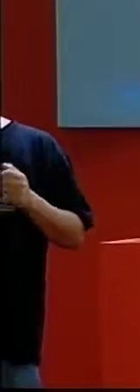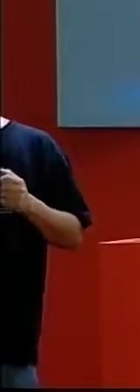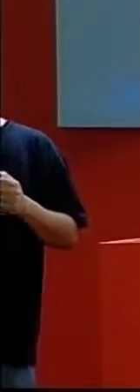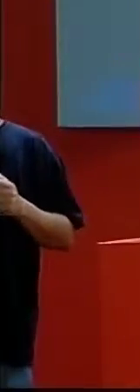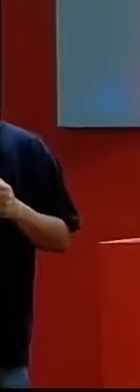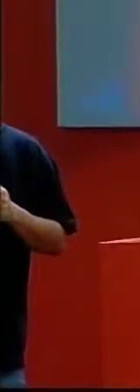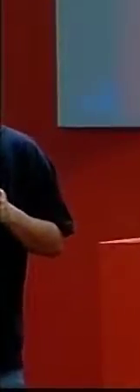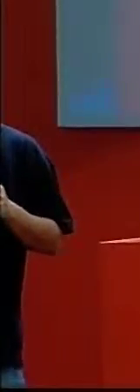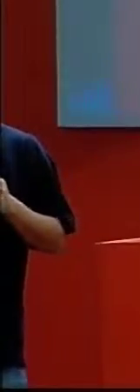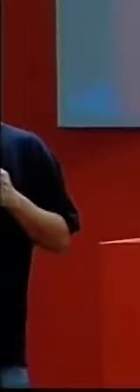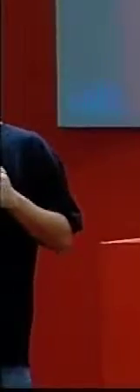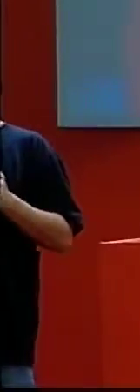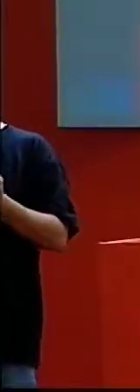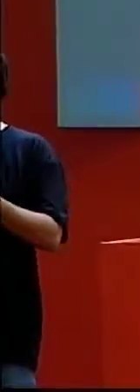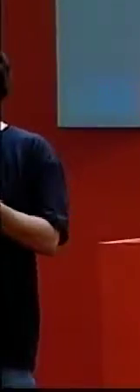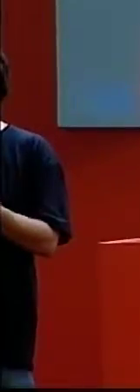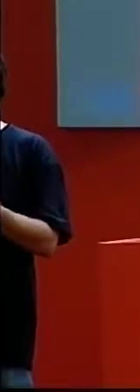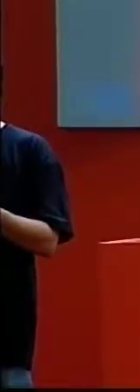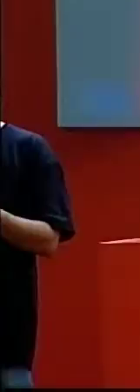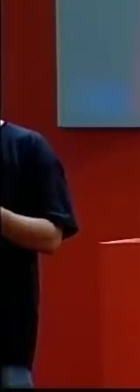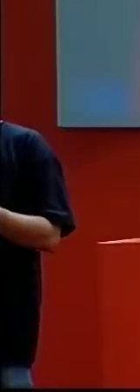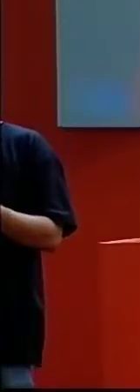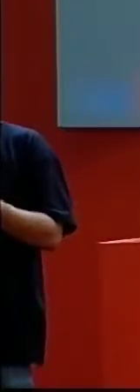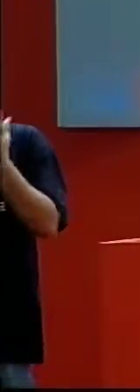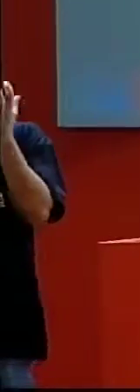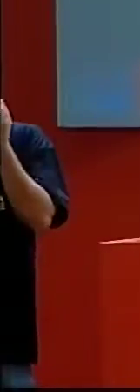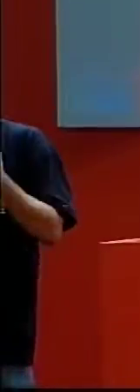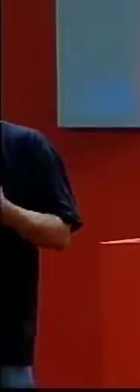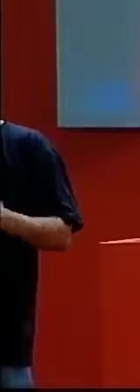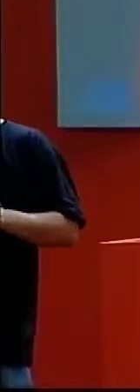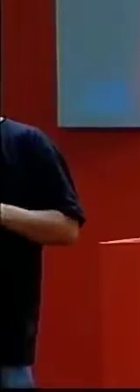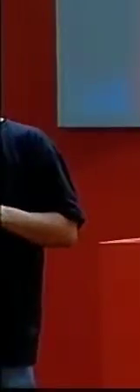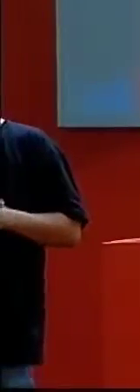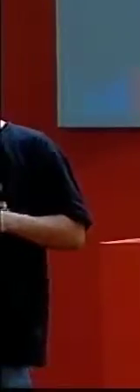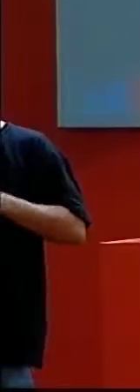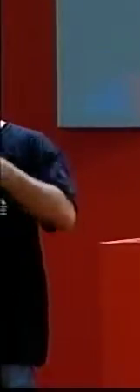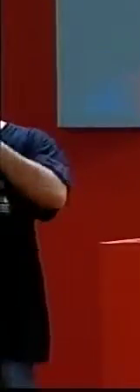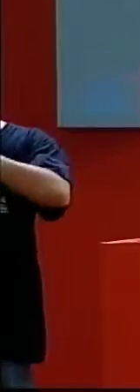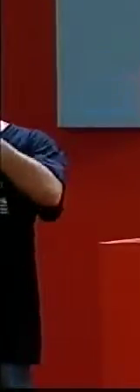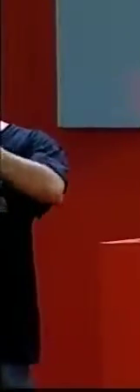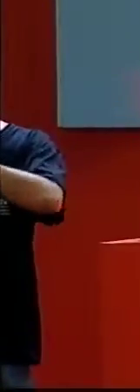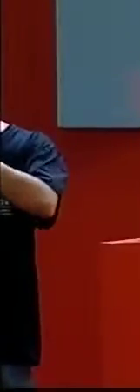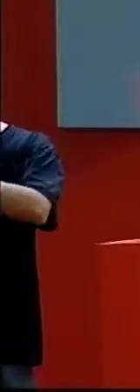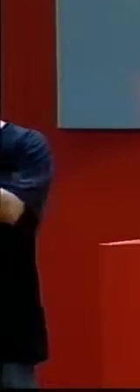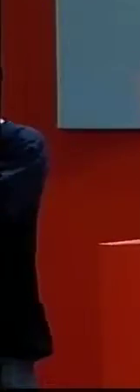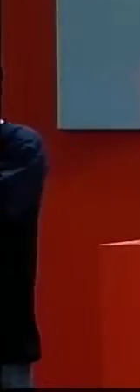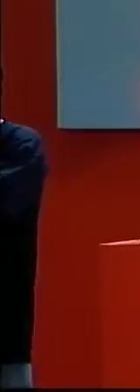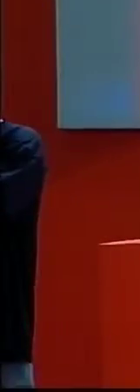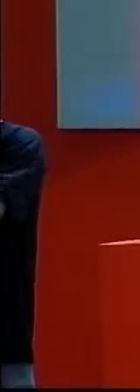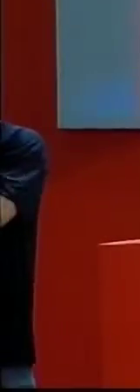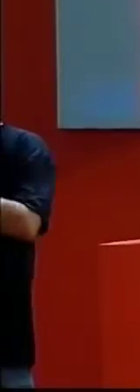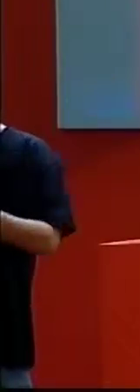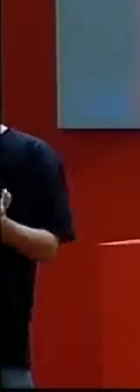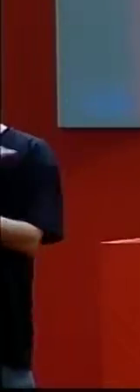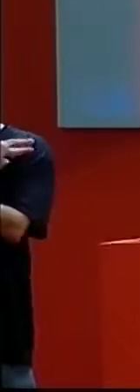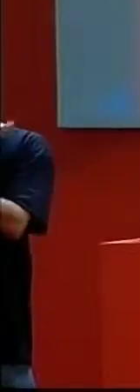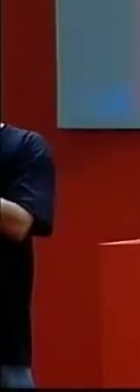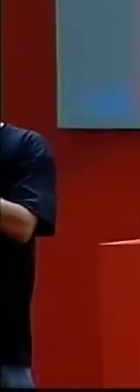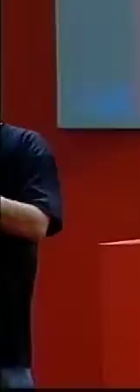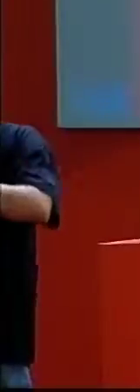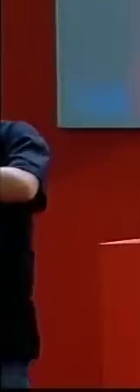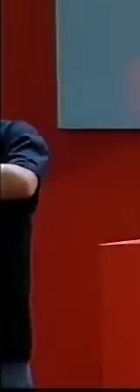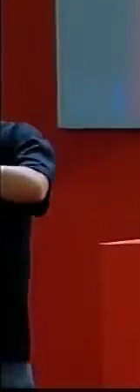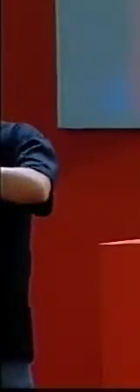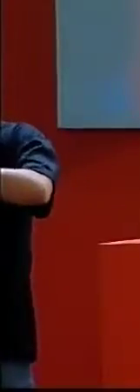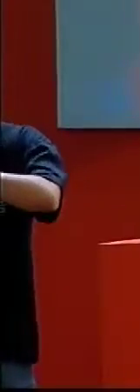not, we don't accept the right to development as it is being proposed by many of the big